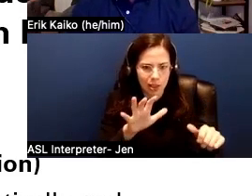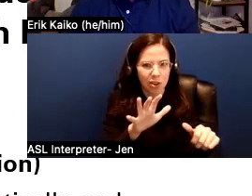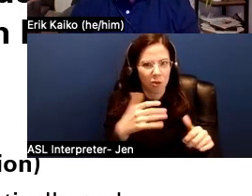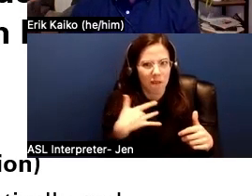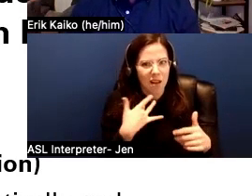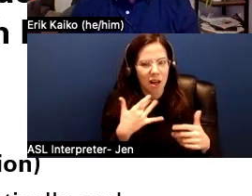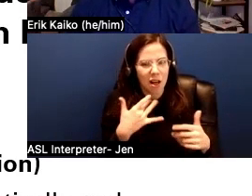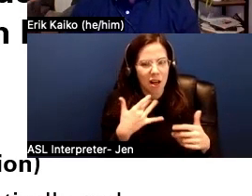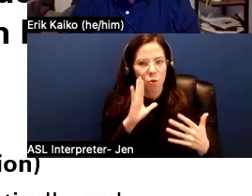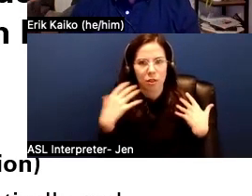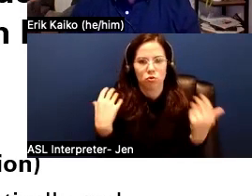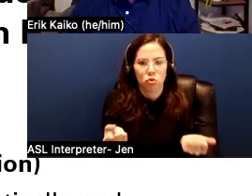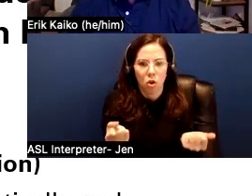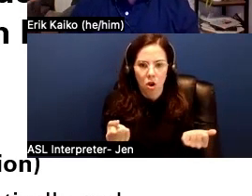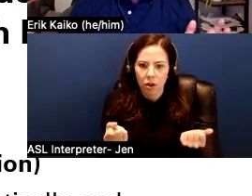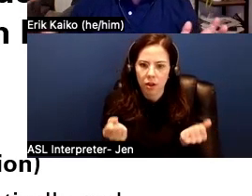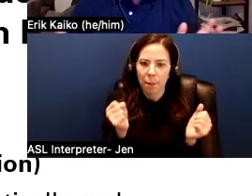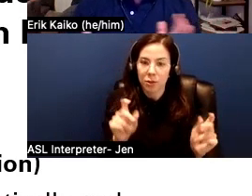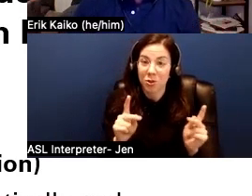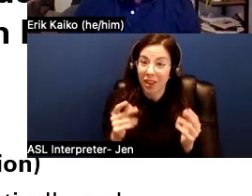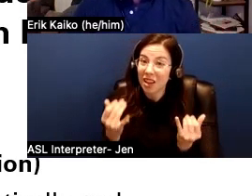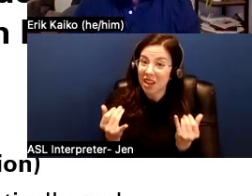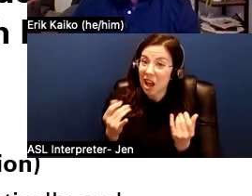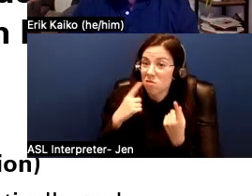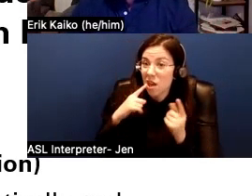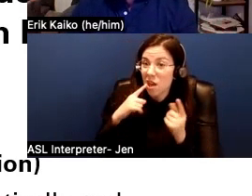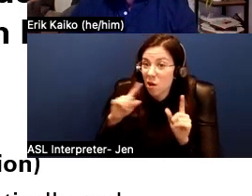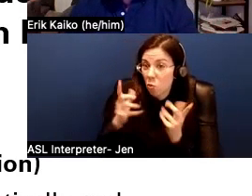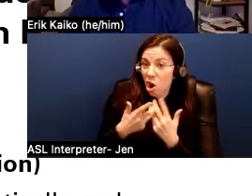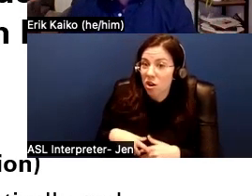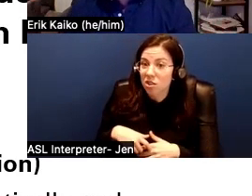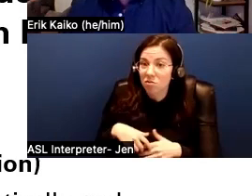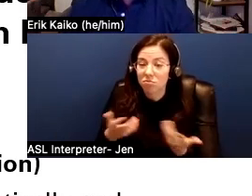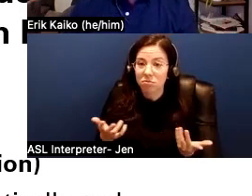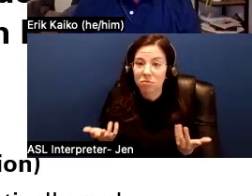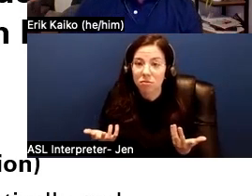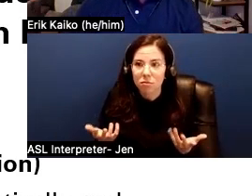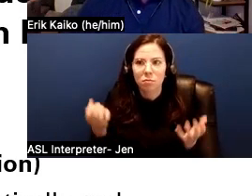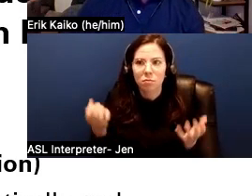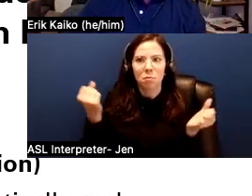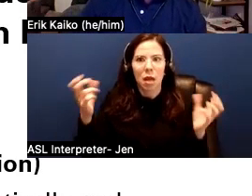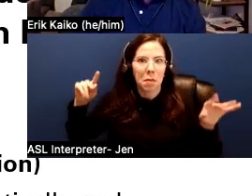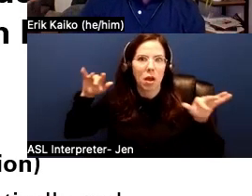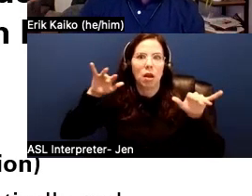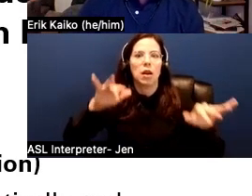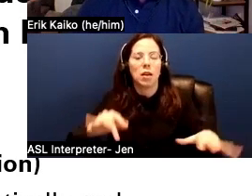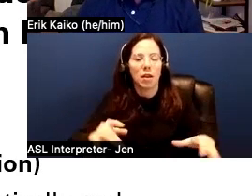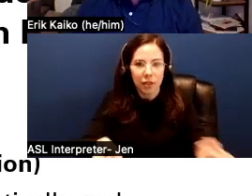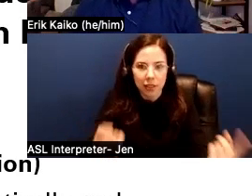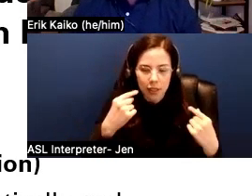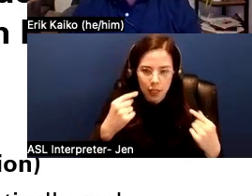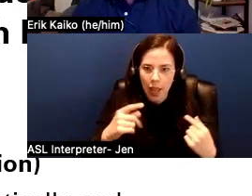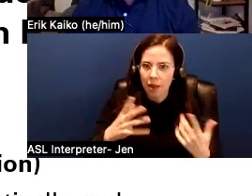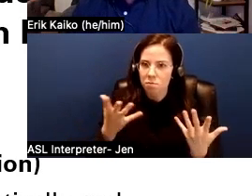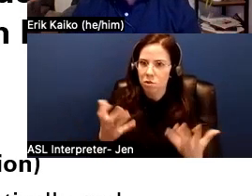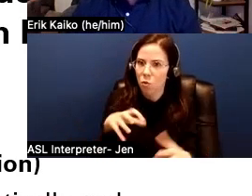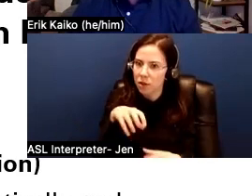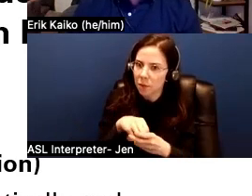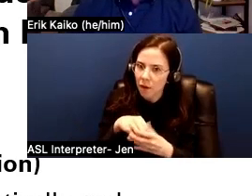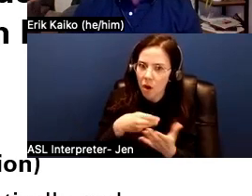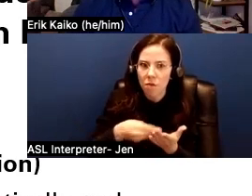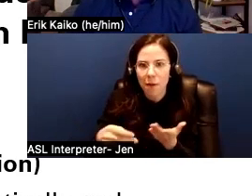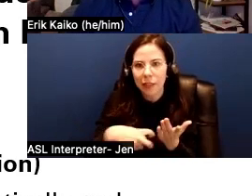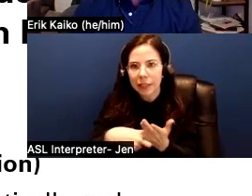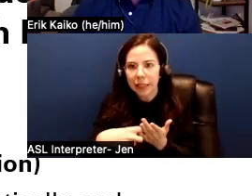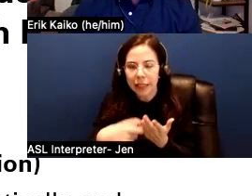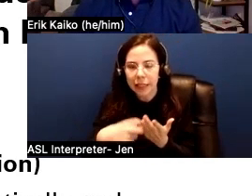point. And that really, delivered for us. That really, it really got people out and got them to act, got them to take action